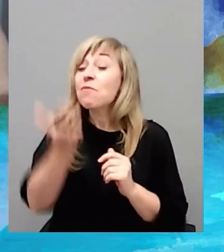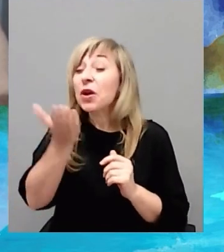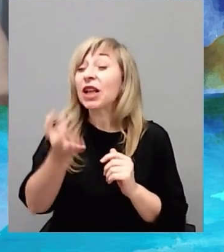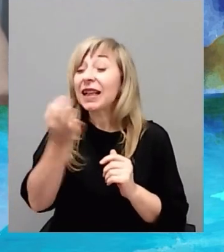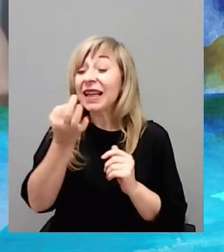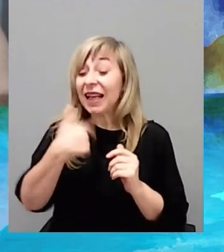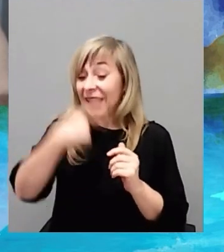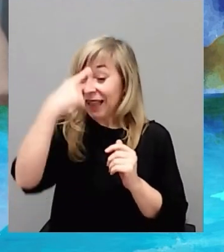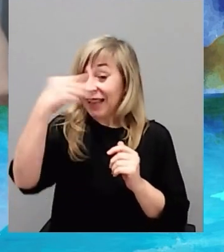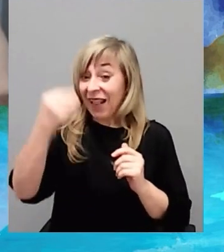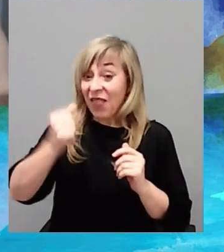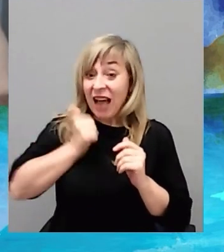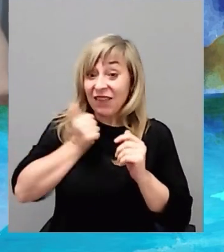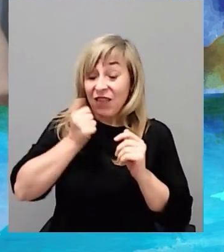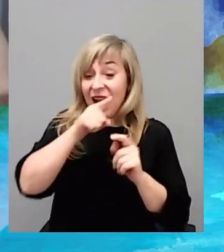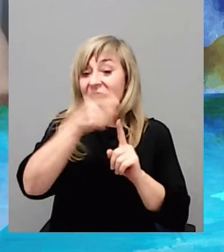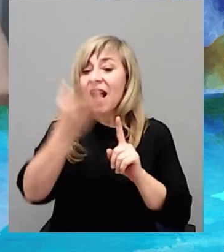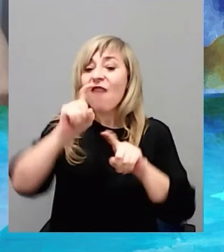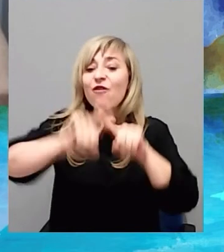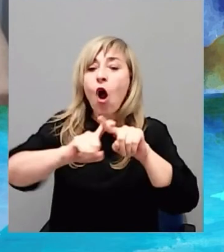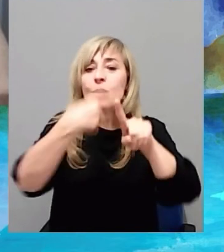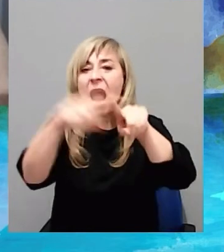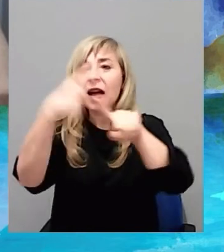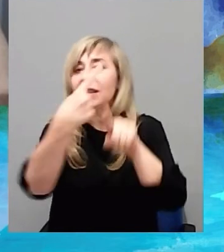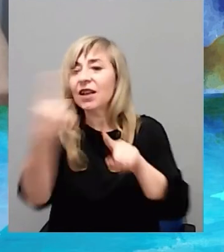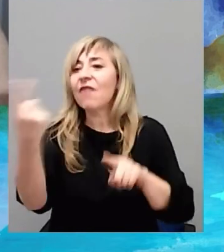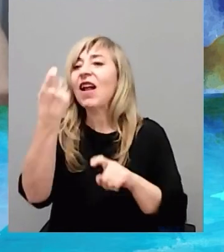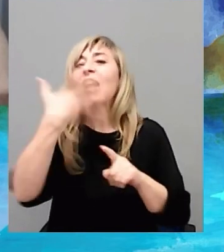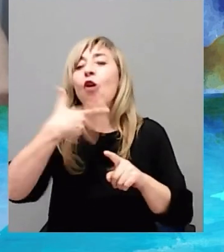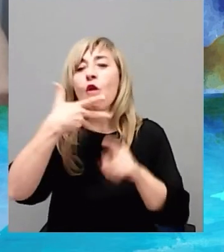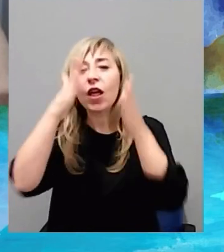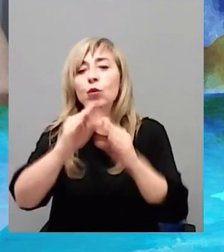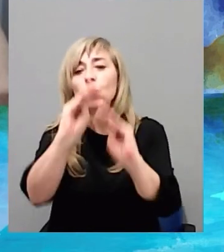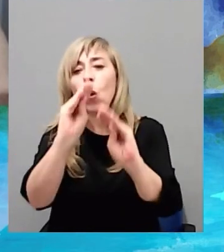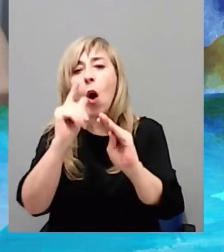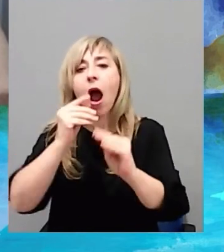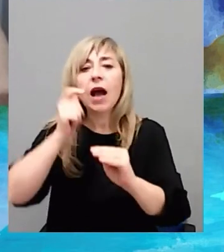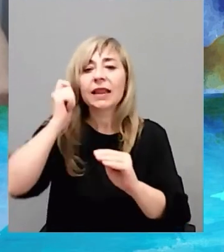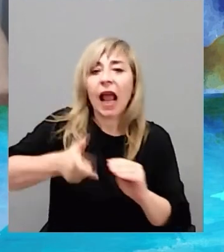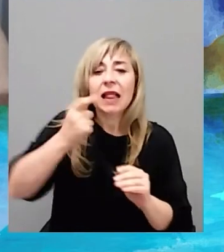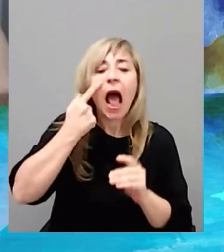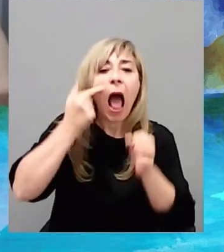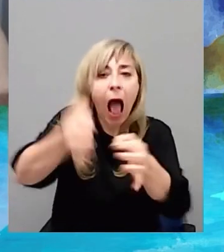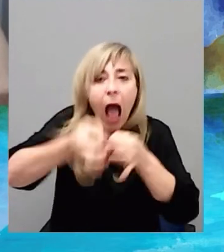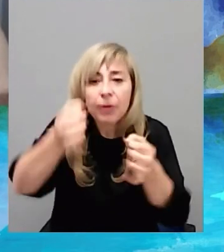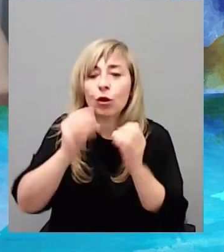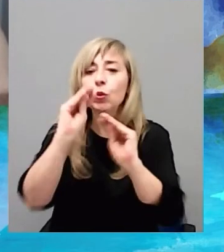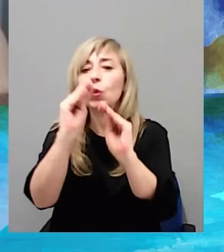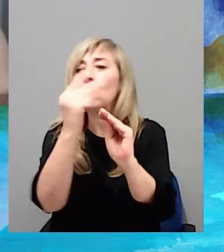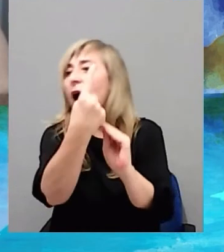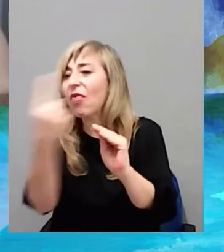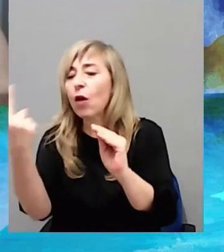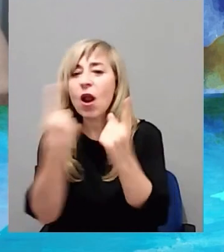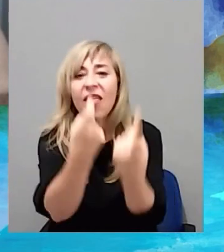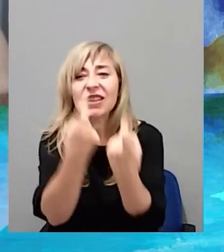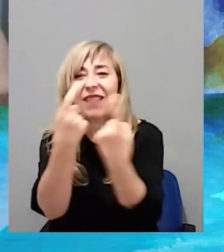the different ways that a person has, knowing their habits, knowing their needs, and that